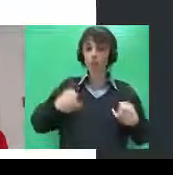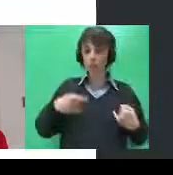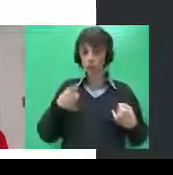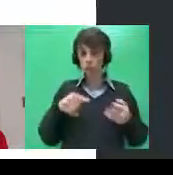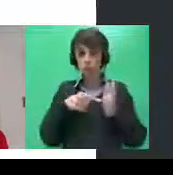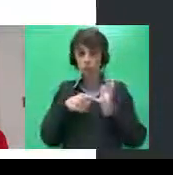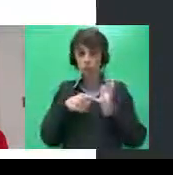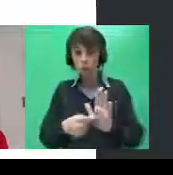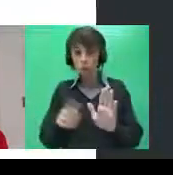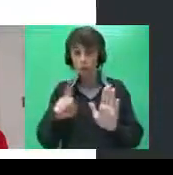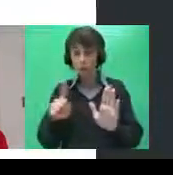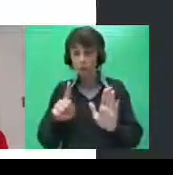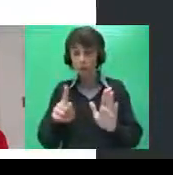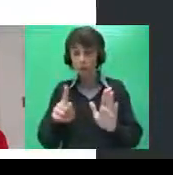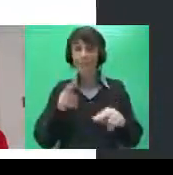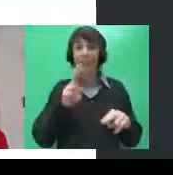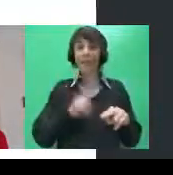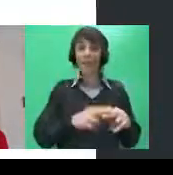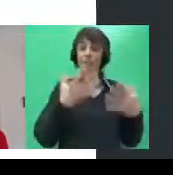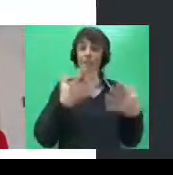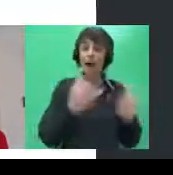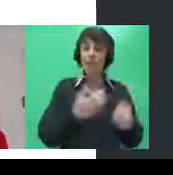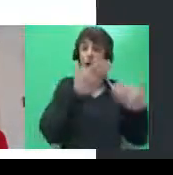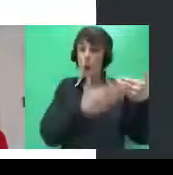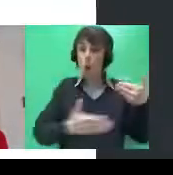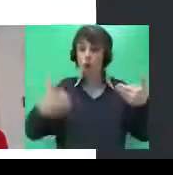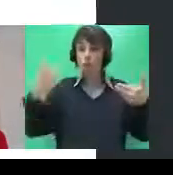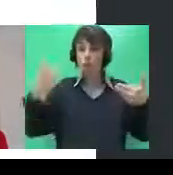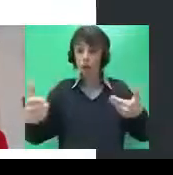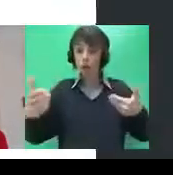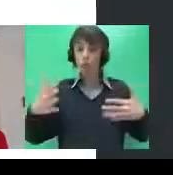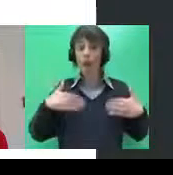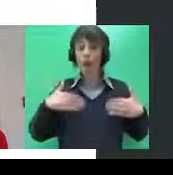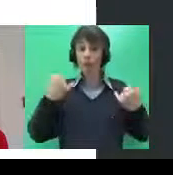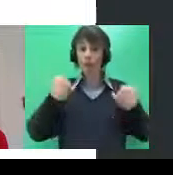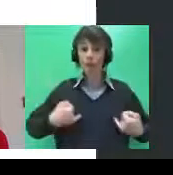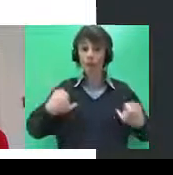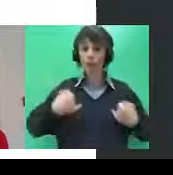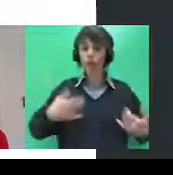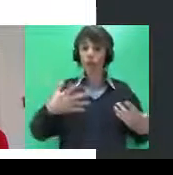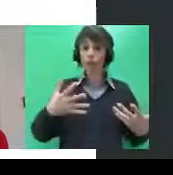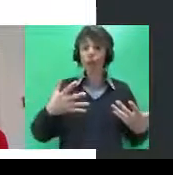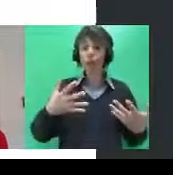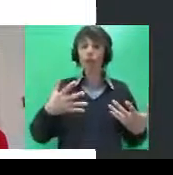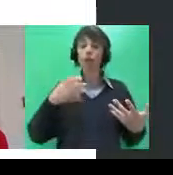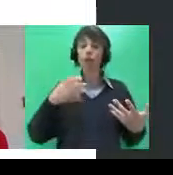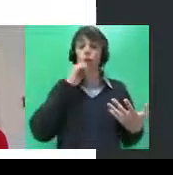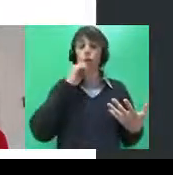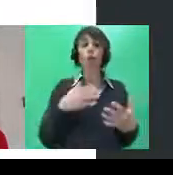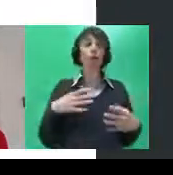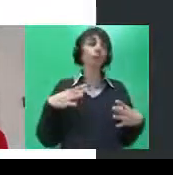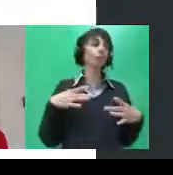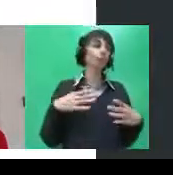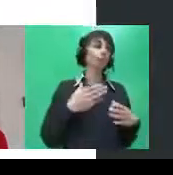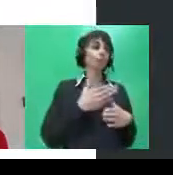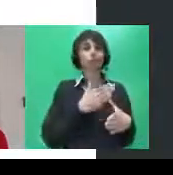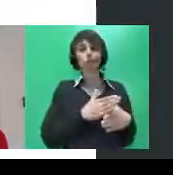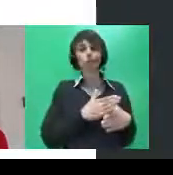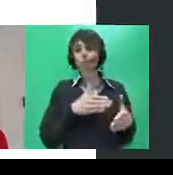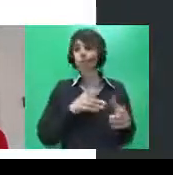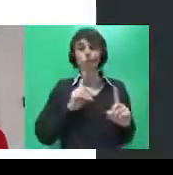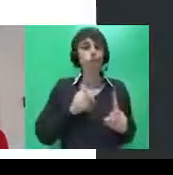be inactive if you live with a long-term health condition or disability than you are without. So you're much more likely to be inactive because of a range of barriers